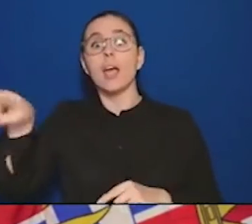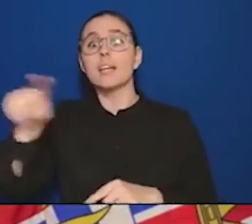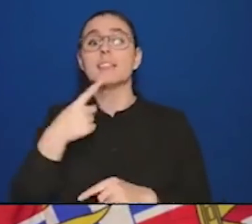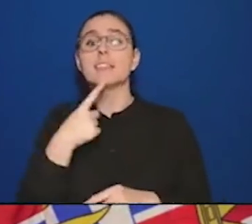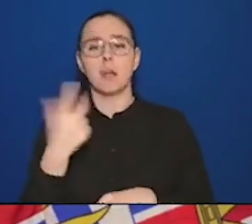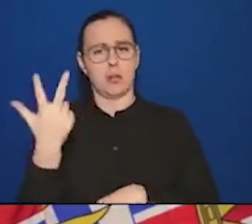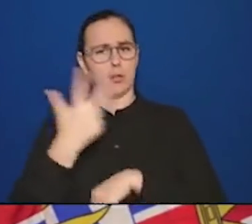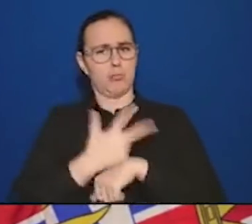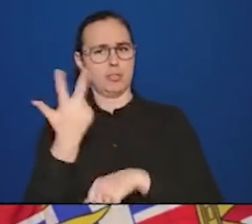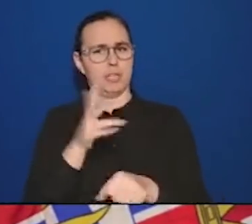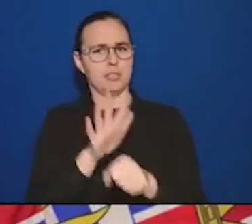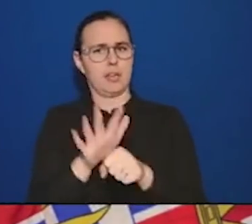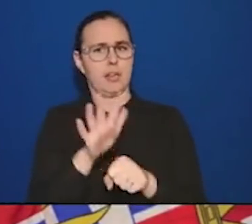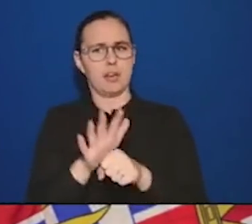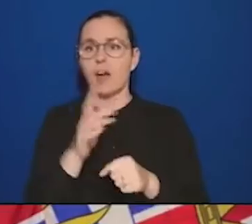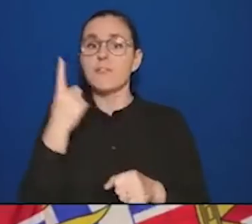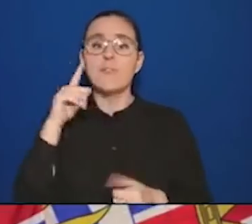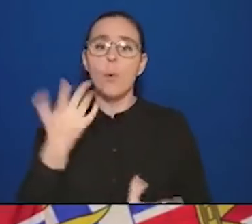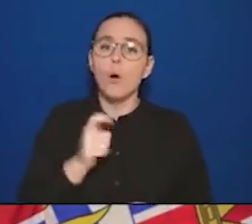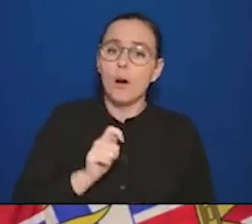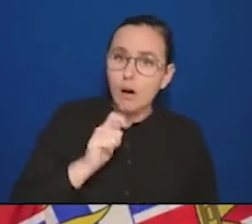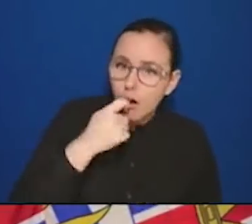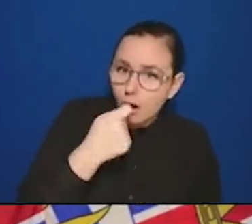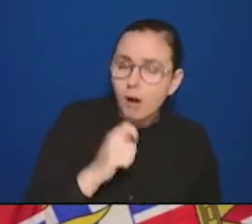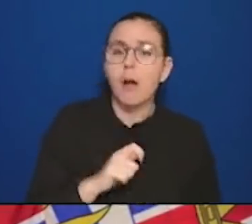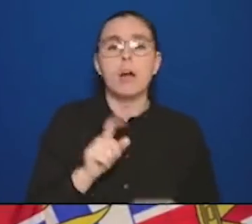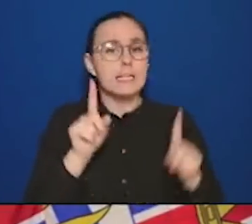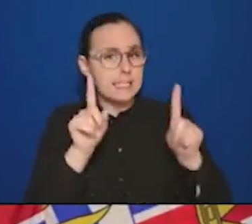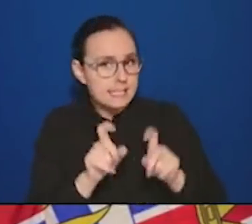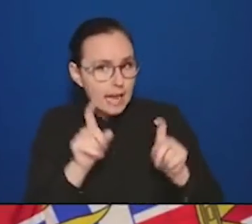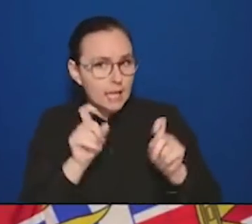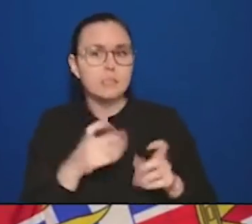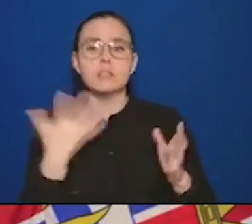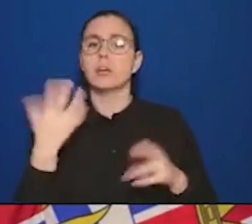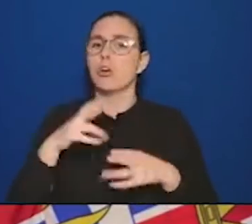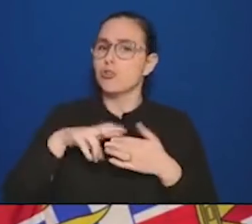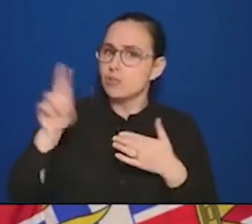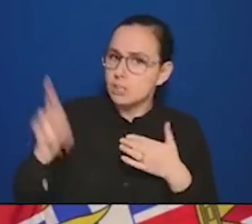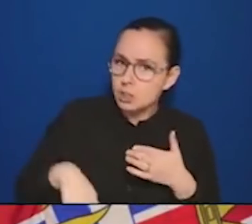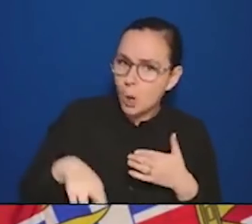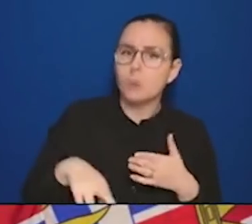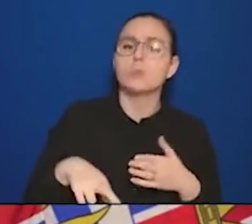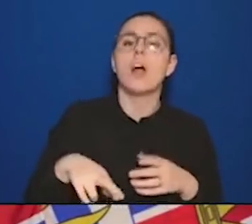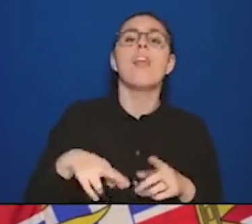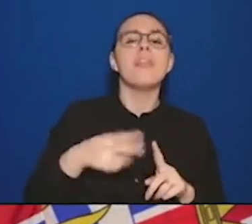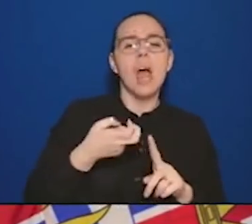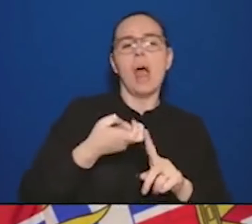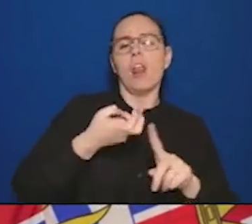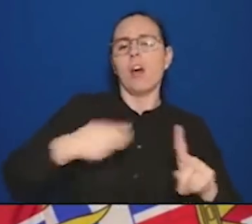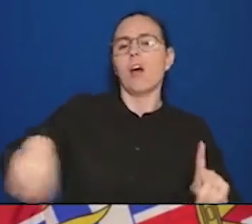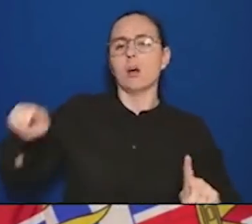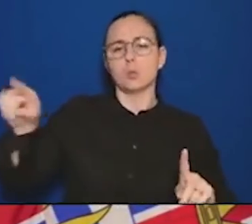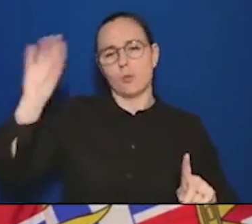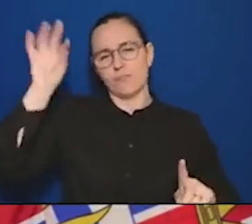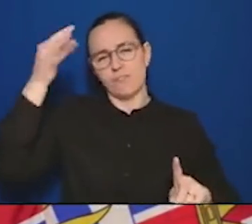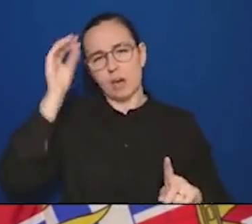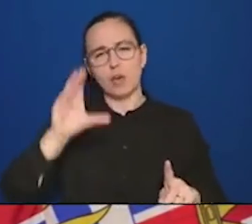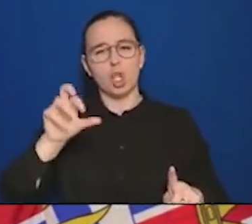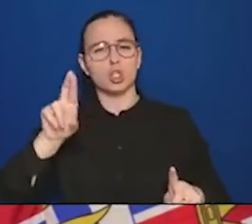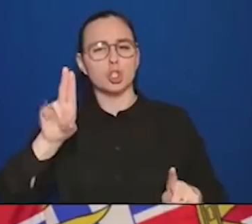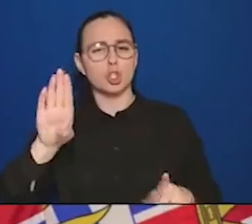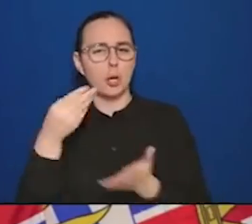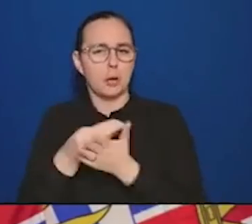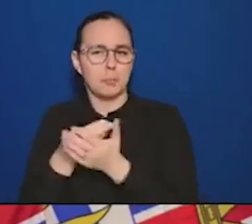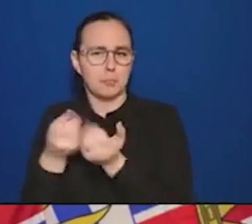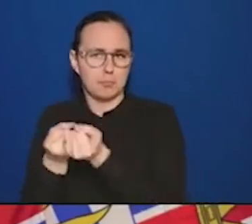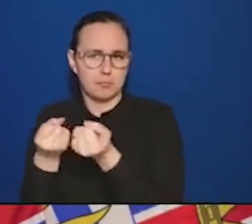then access federal benefits and supports. So I'm wondering how your government has now decided that 5 days